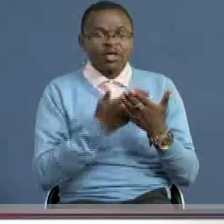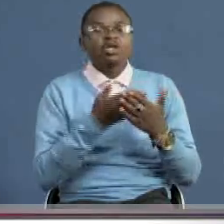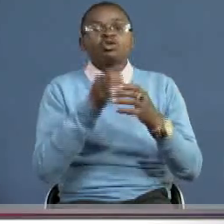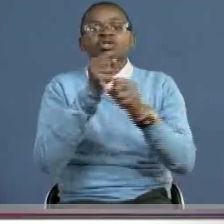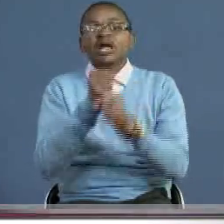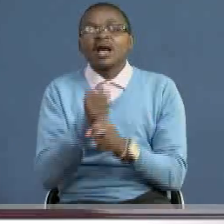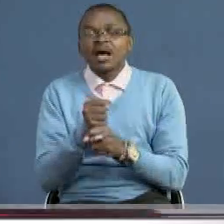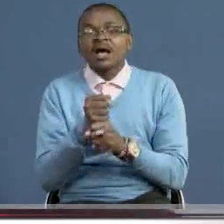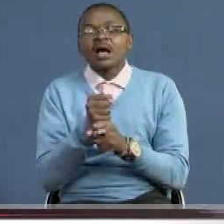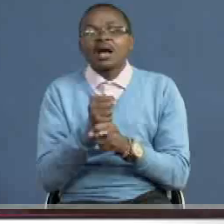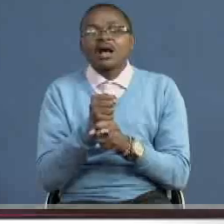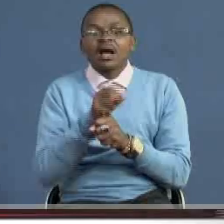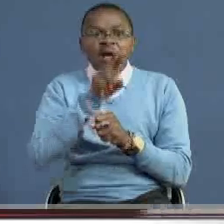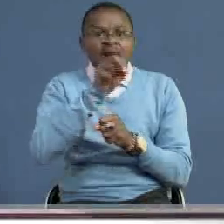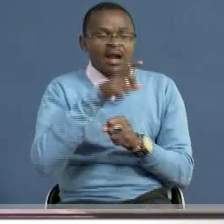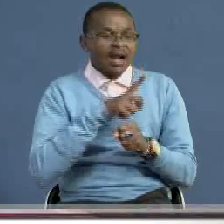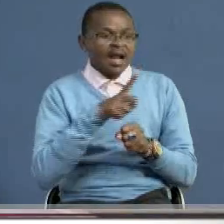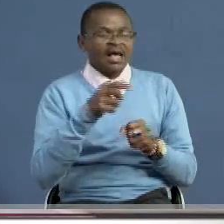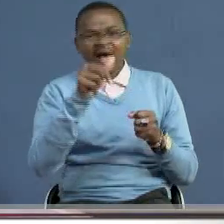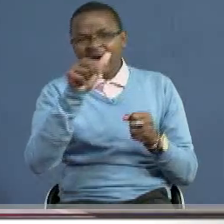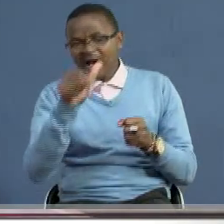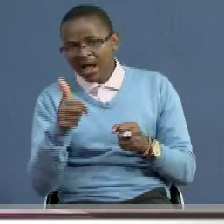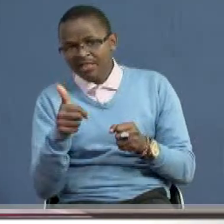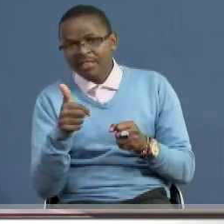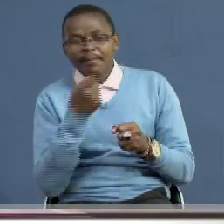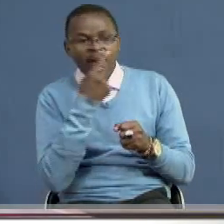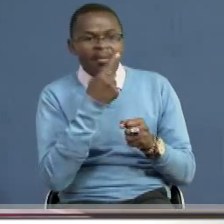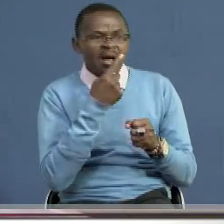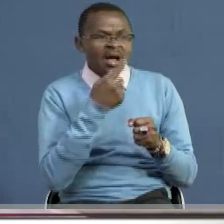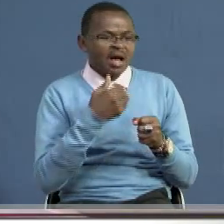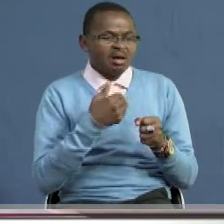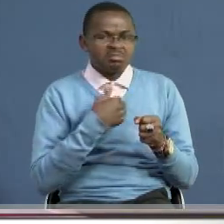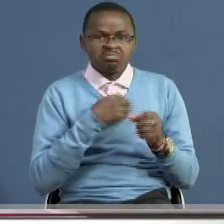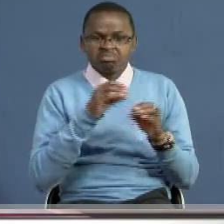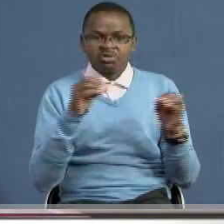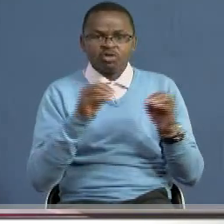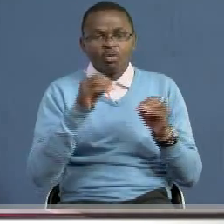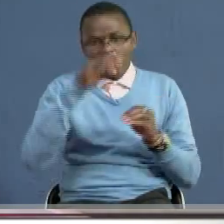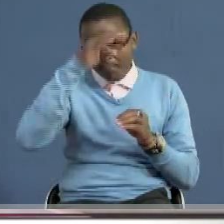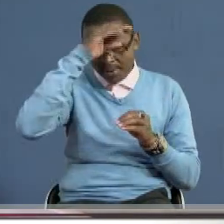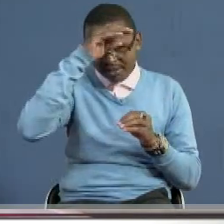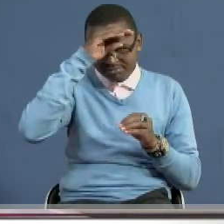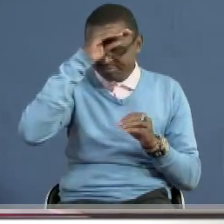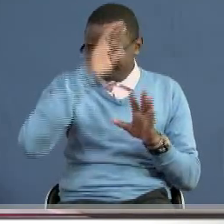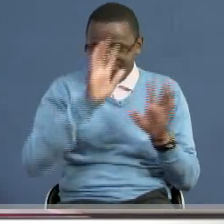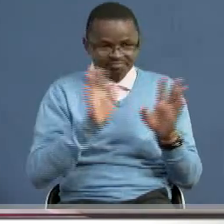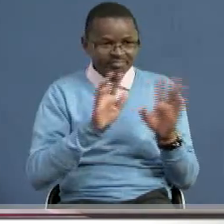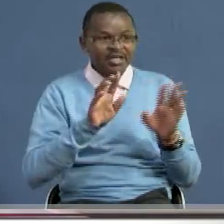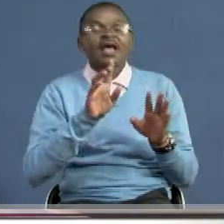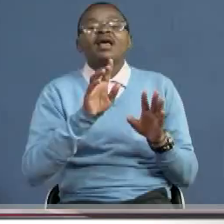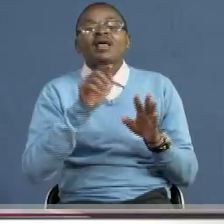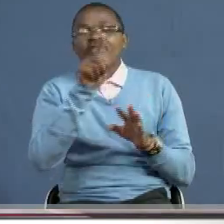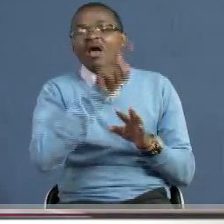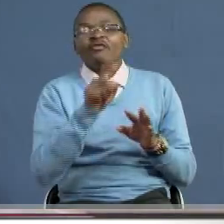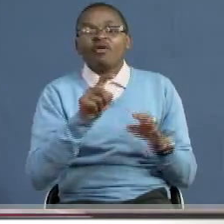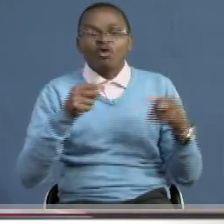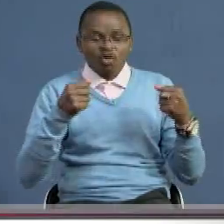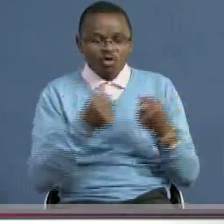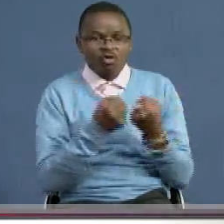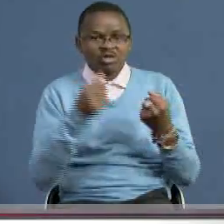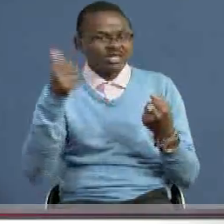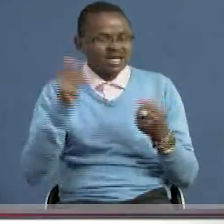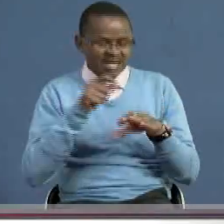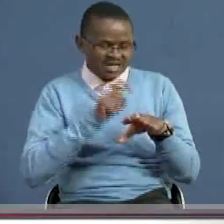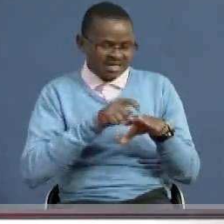done. Unlike other antiseptic, it does not contain the alcohol. It's not alcohol-based, and therefore it does not cause any